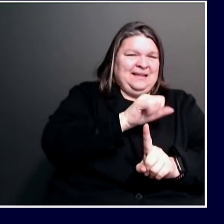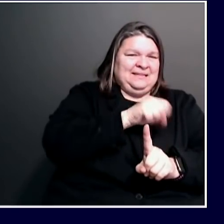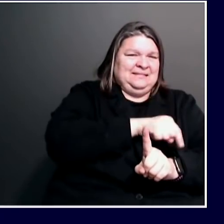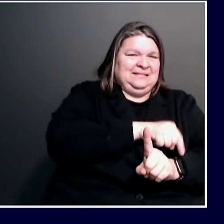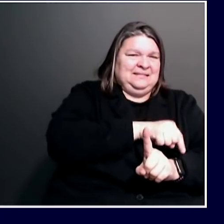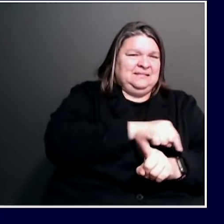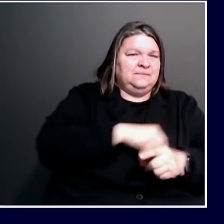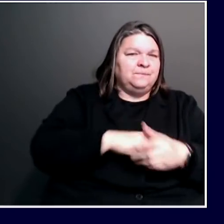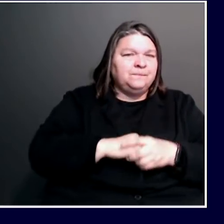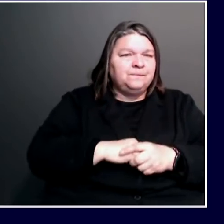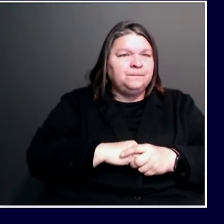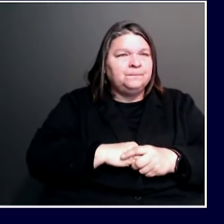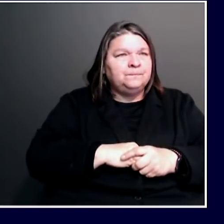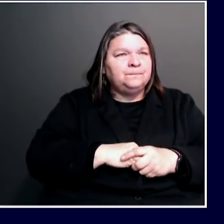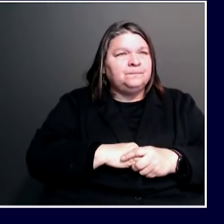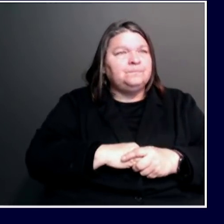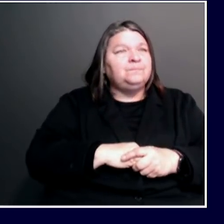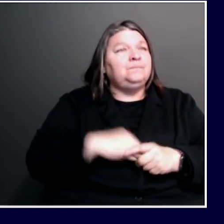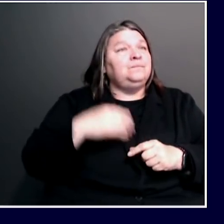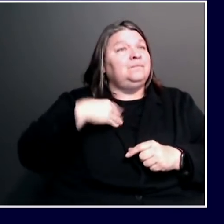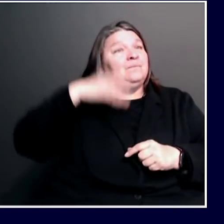tracing program is coming to a close,